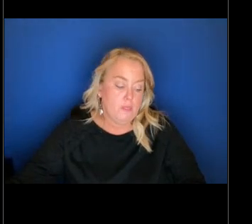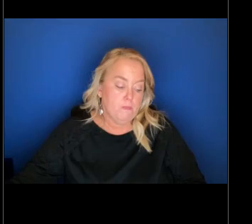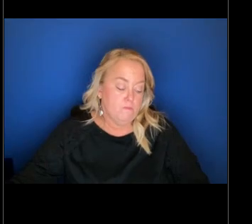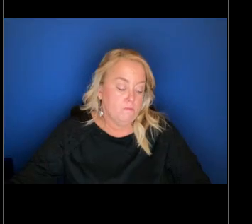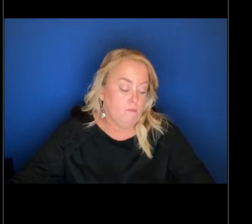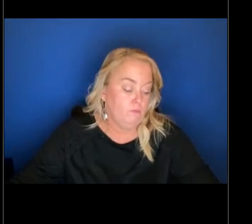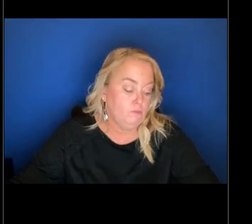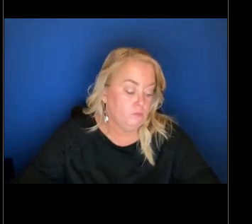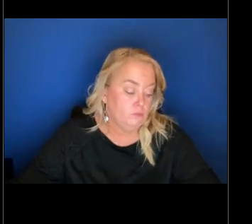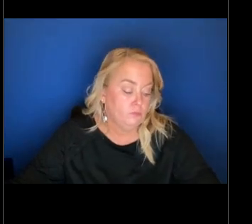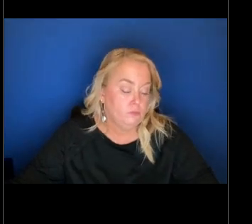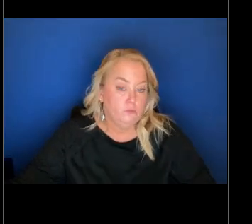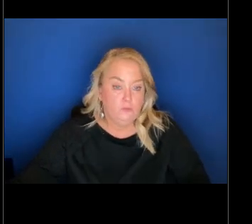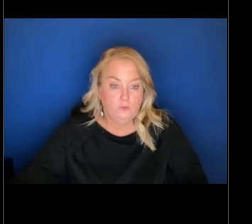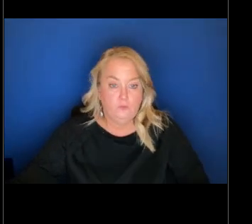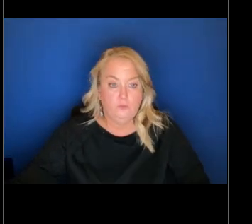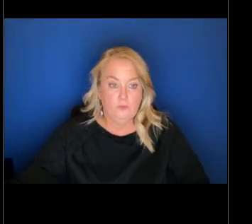B, false?